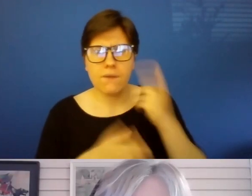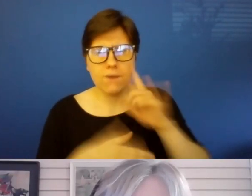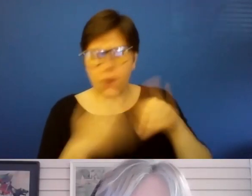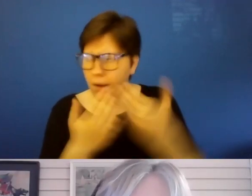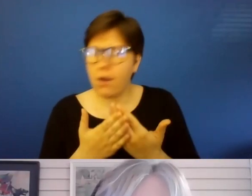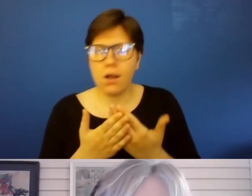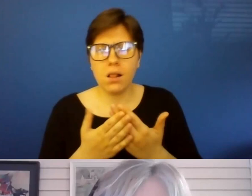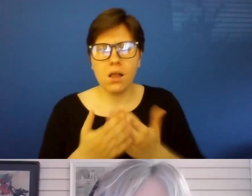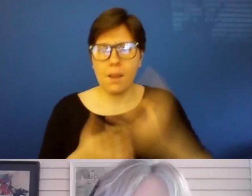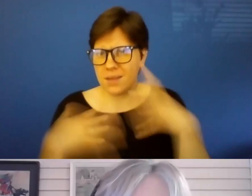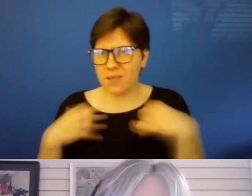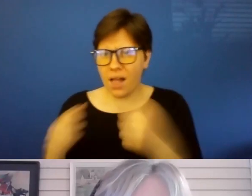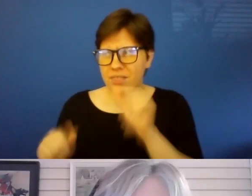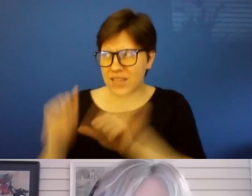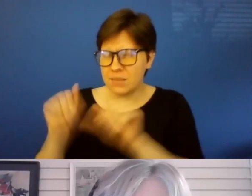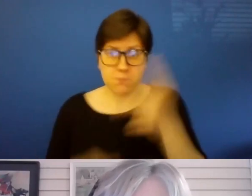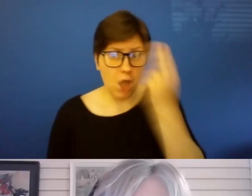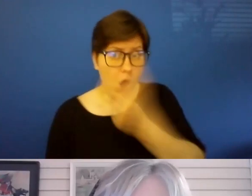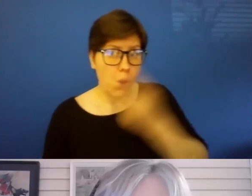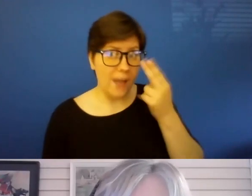patient. Hawaii is the rare